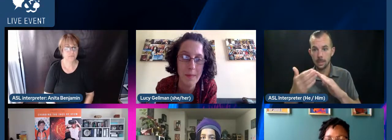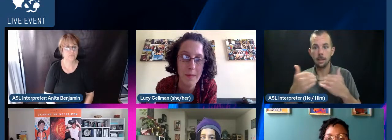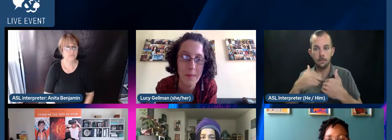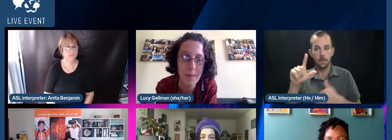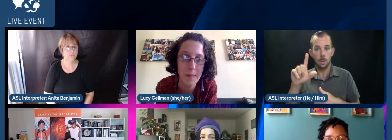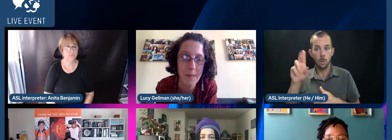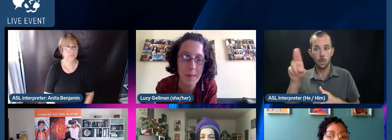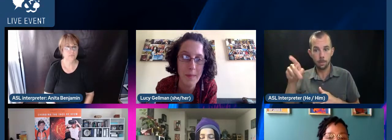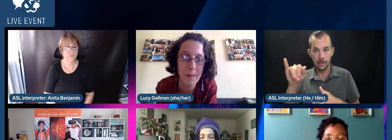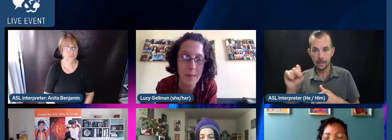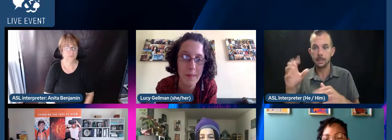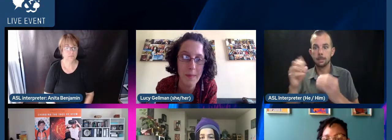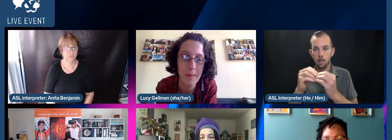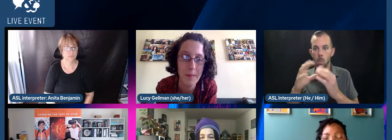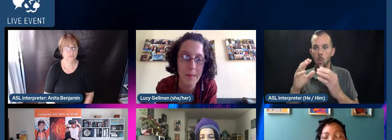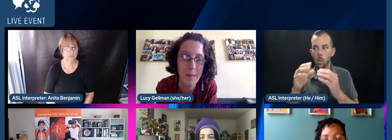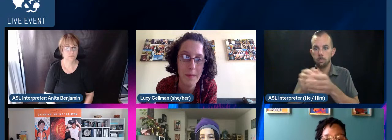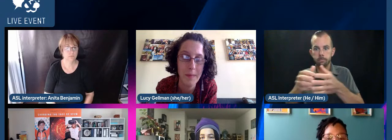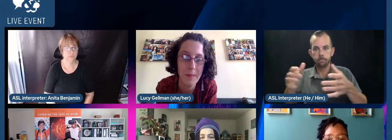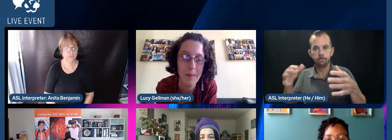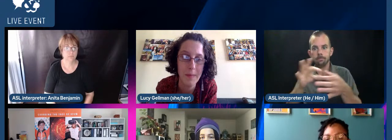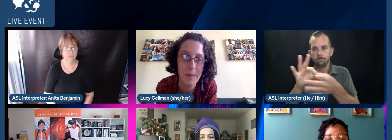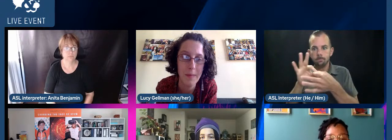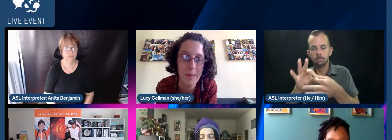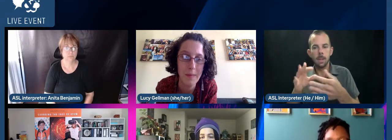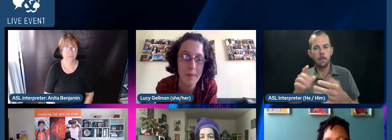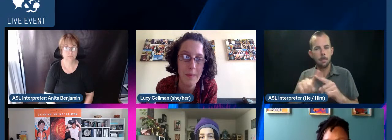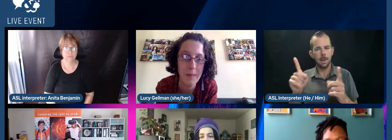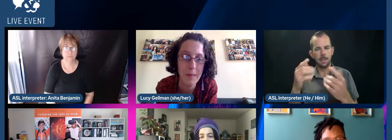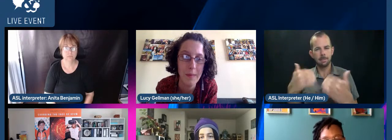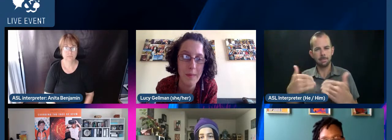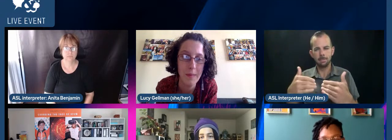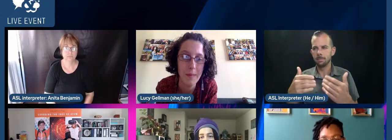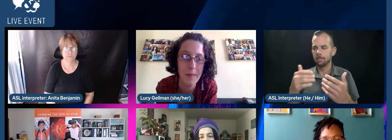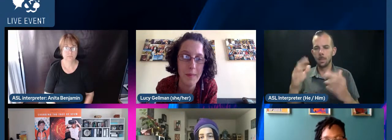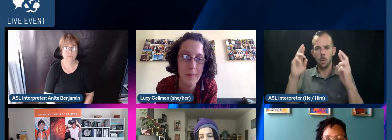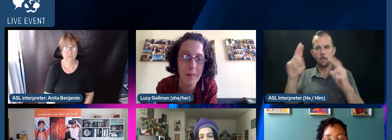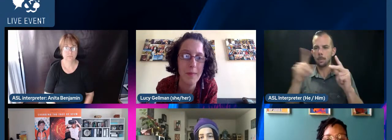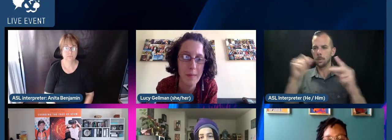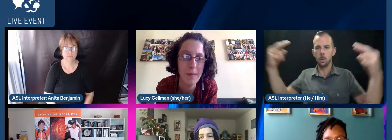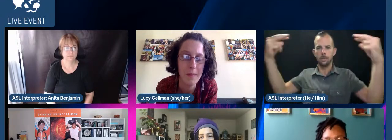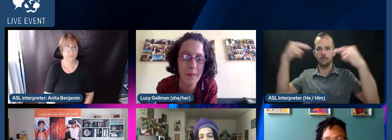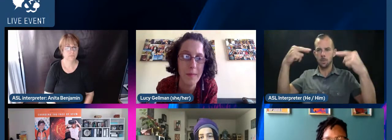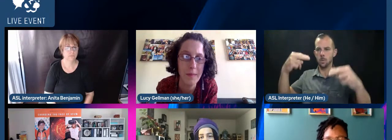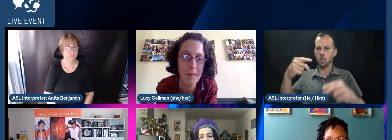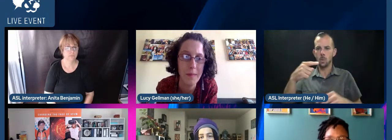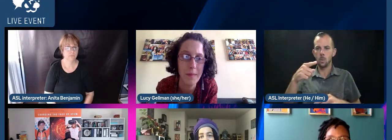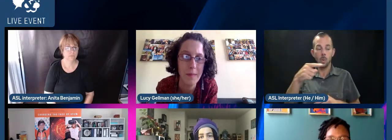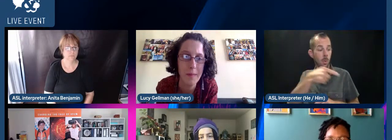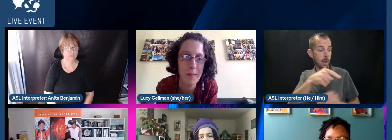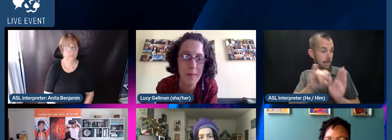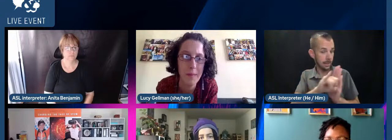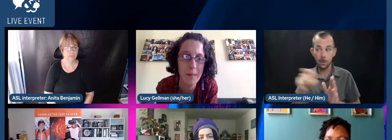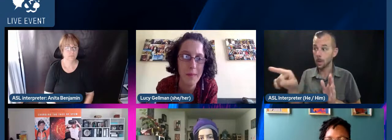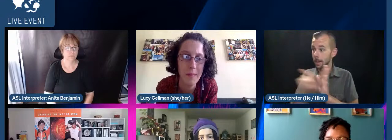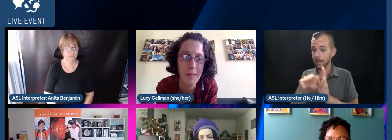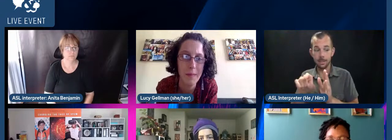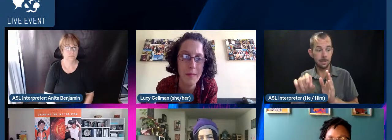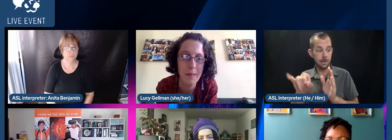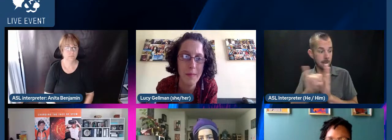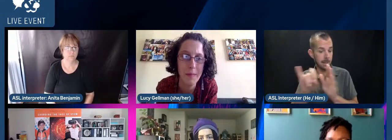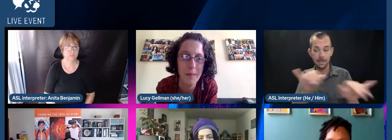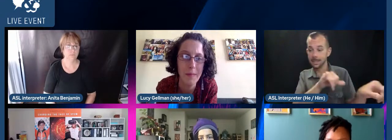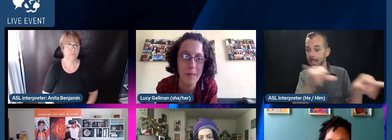higher standard than that we just happen to be of the same identity. And so when I started thinking about it like that,